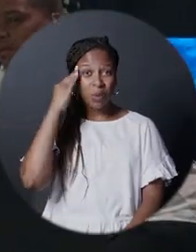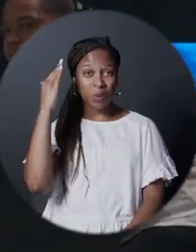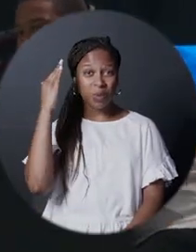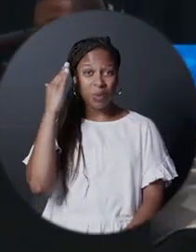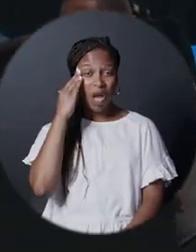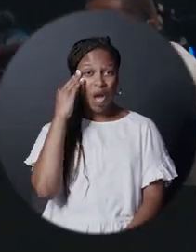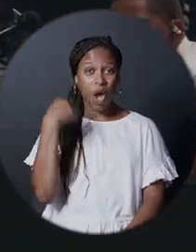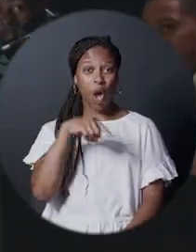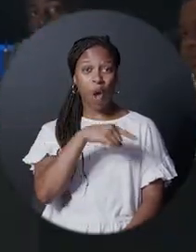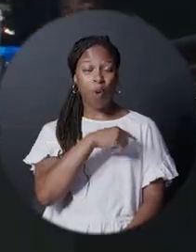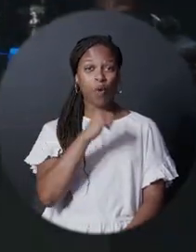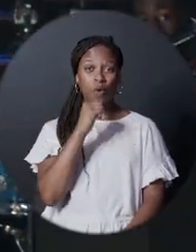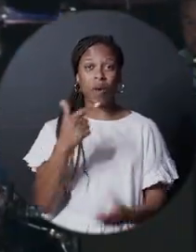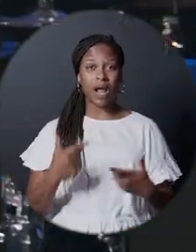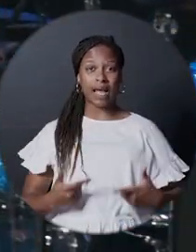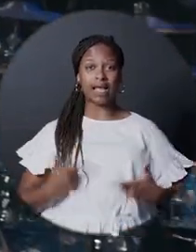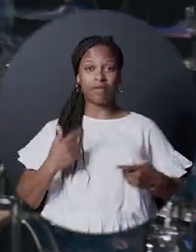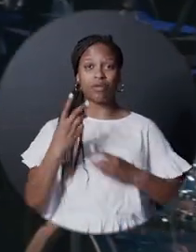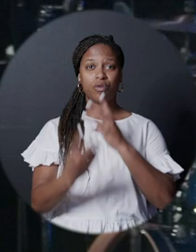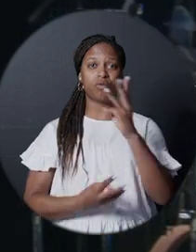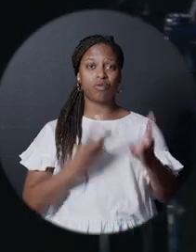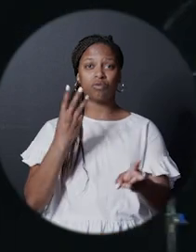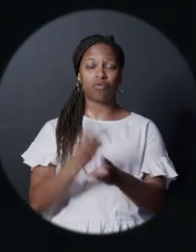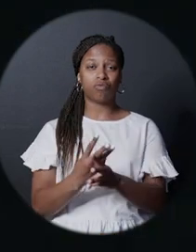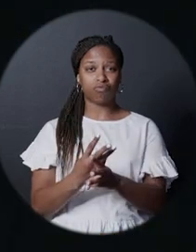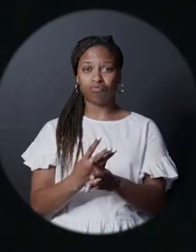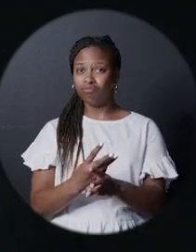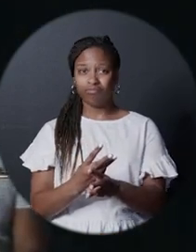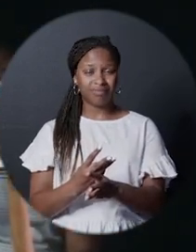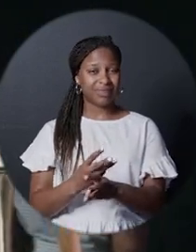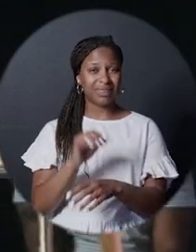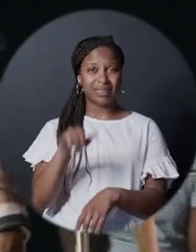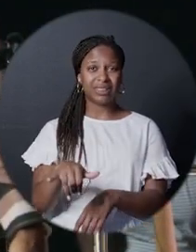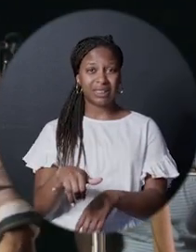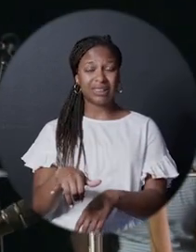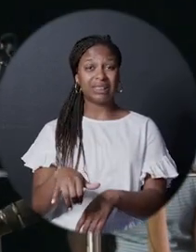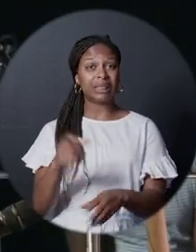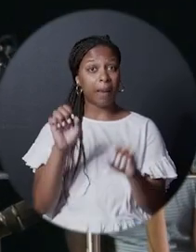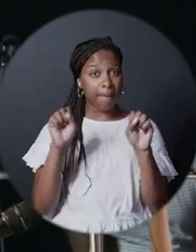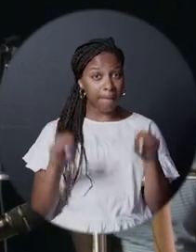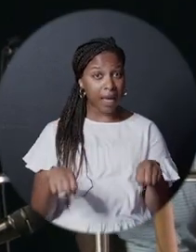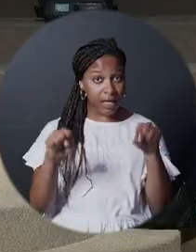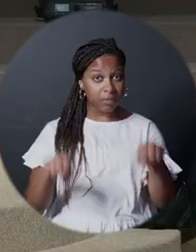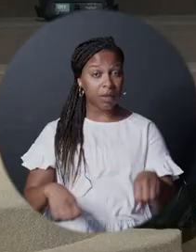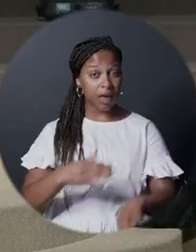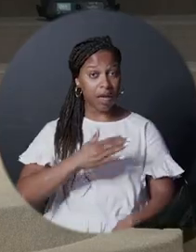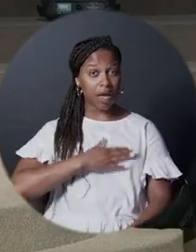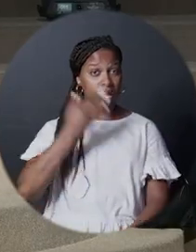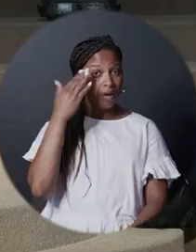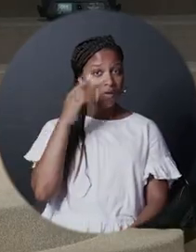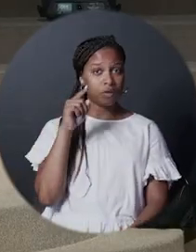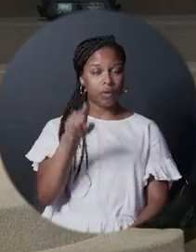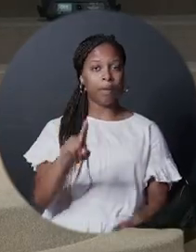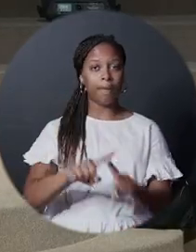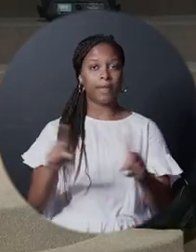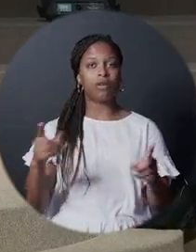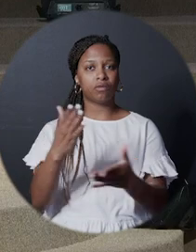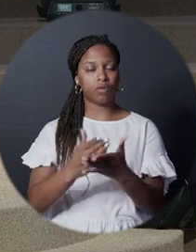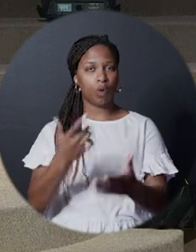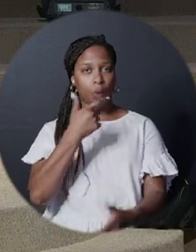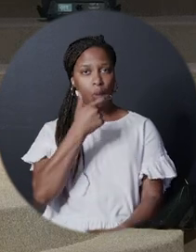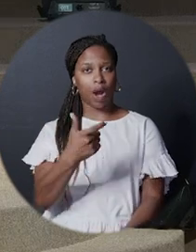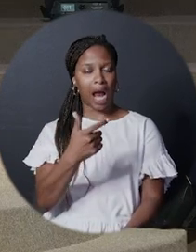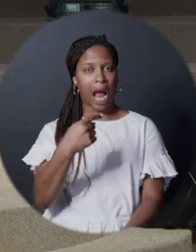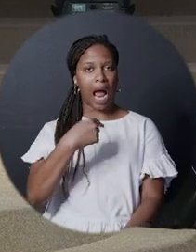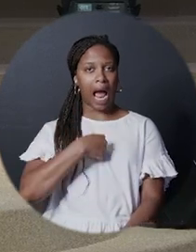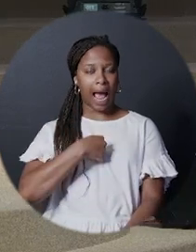Do you know that we don't live in this world's economy? And that it is quite possible, I know for me, and I don't know for